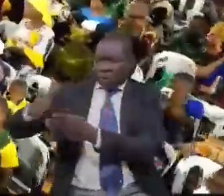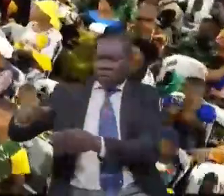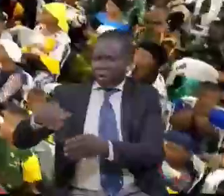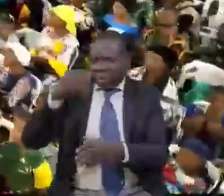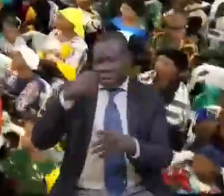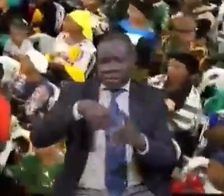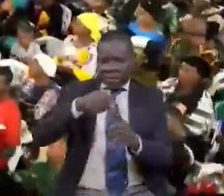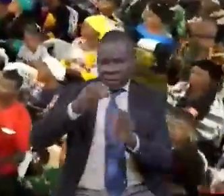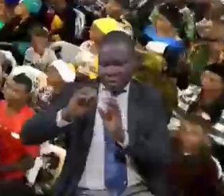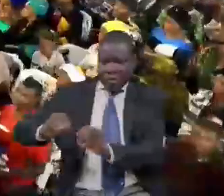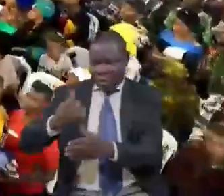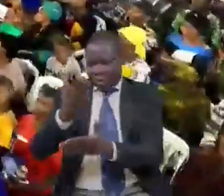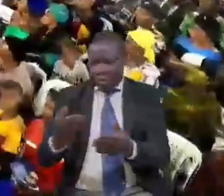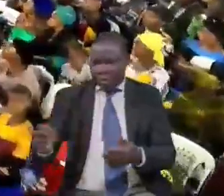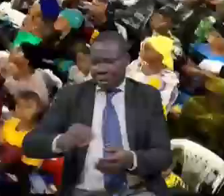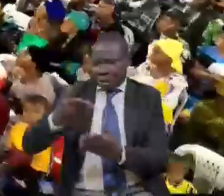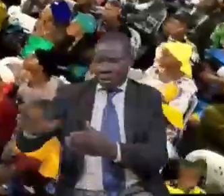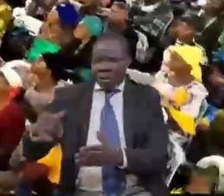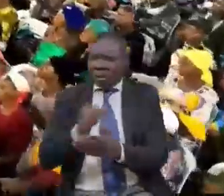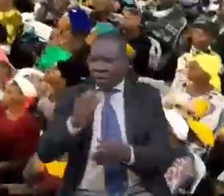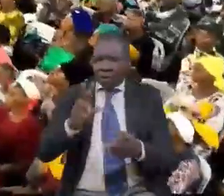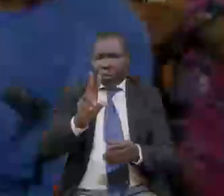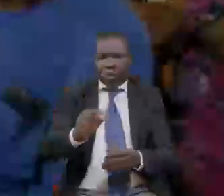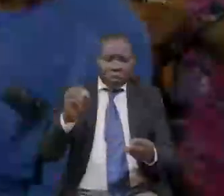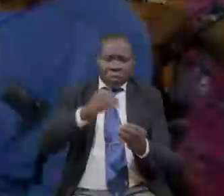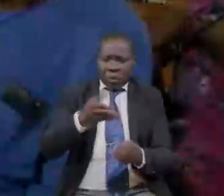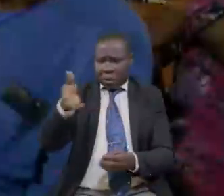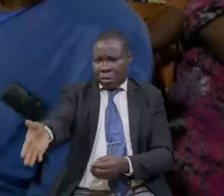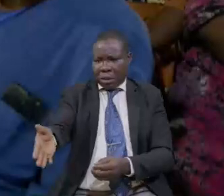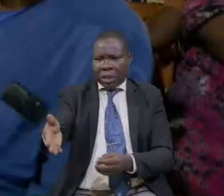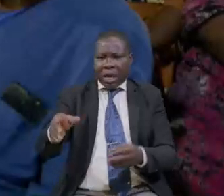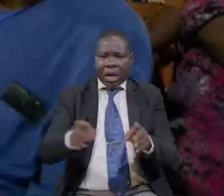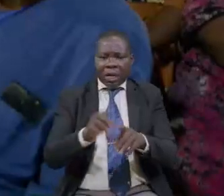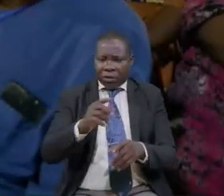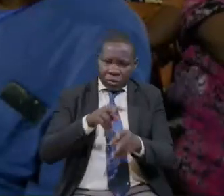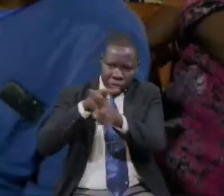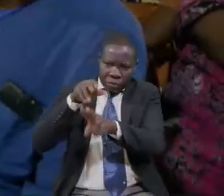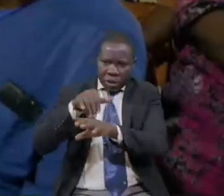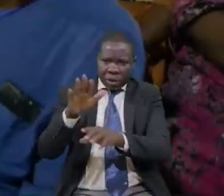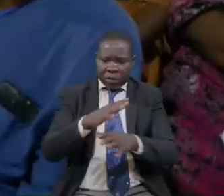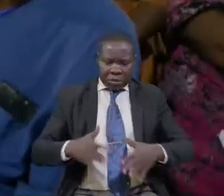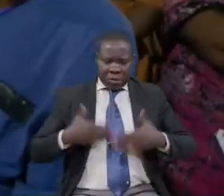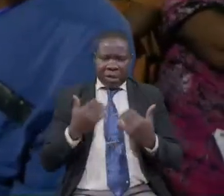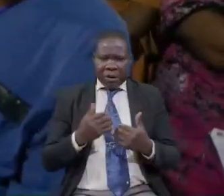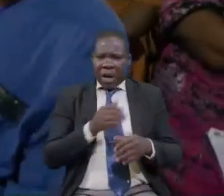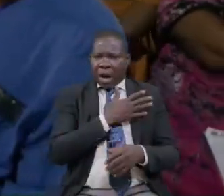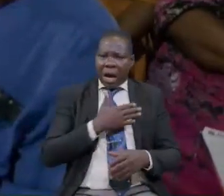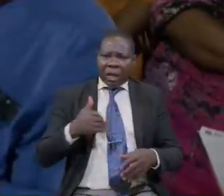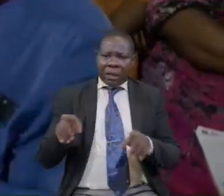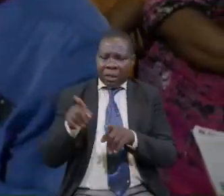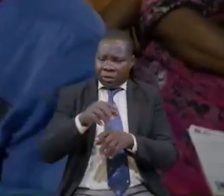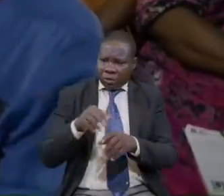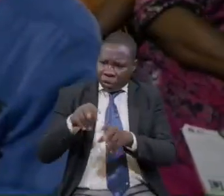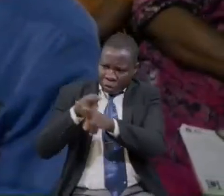is no more there. And so, as you look at your life, and as you look at all your actions,